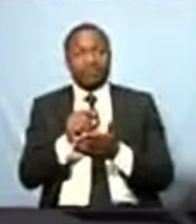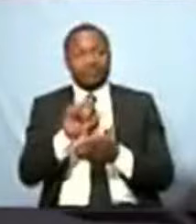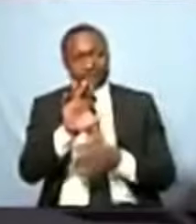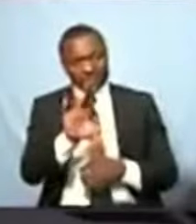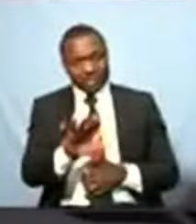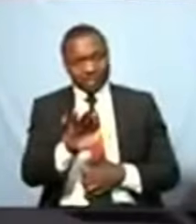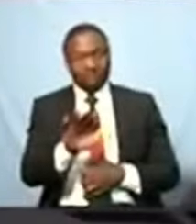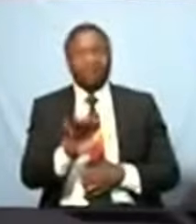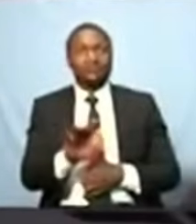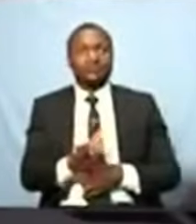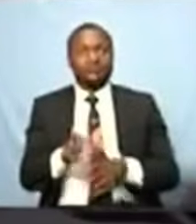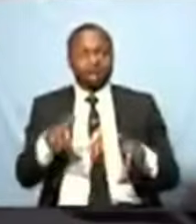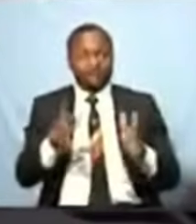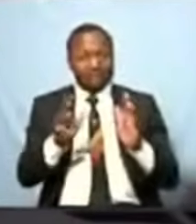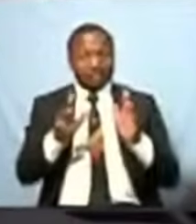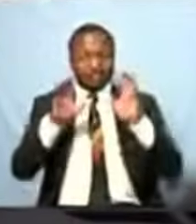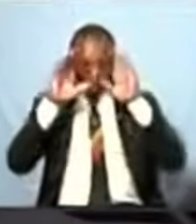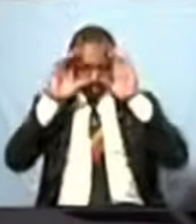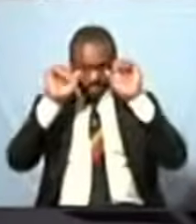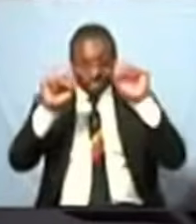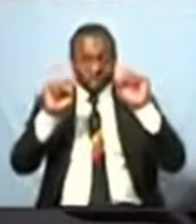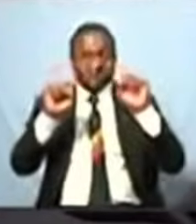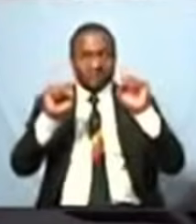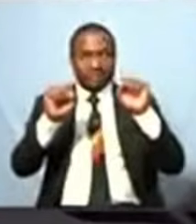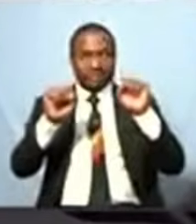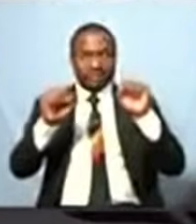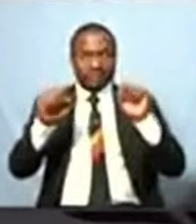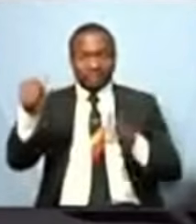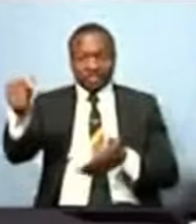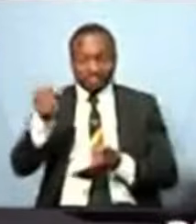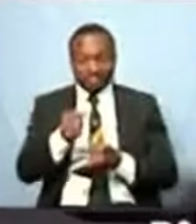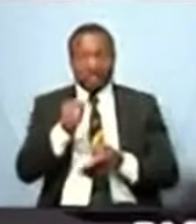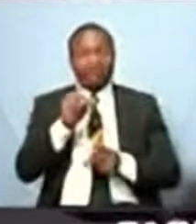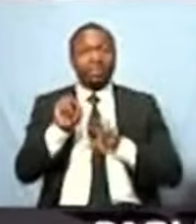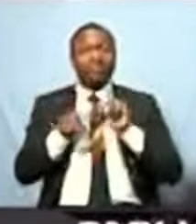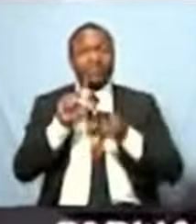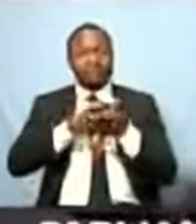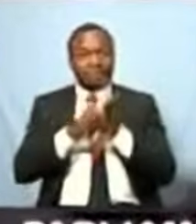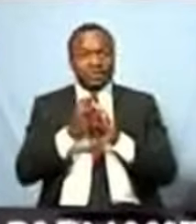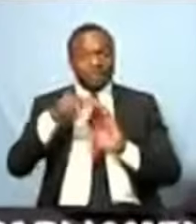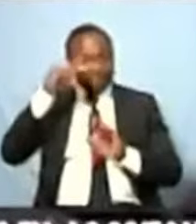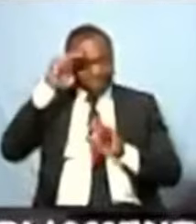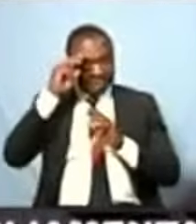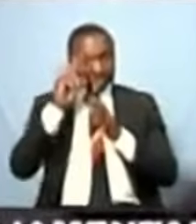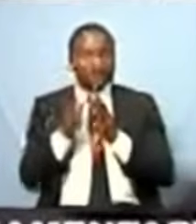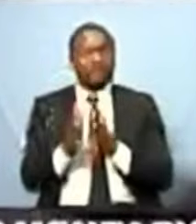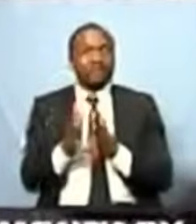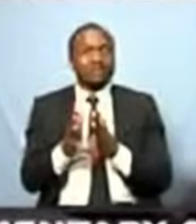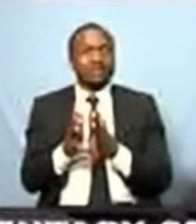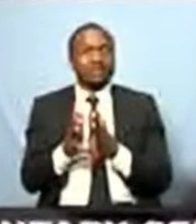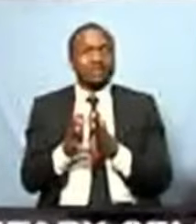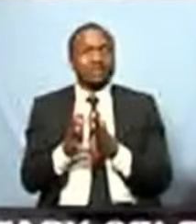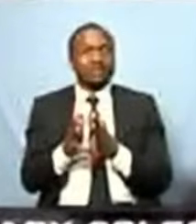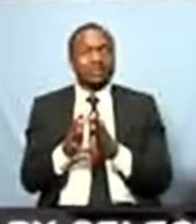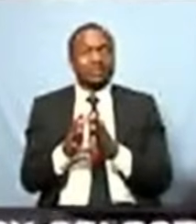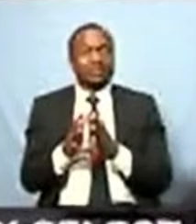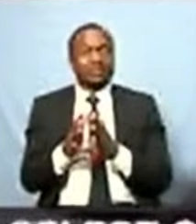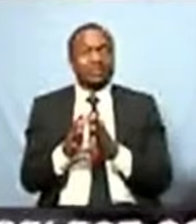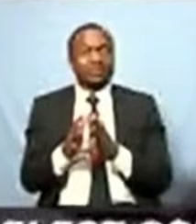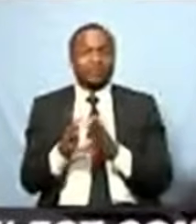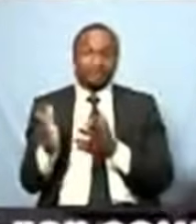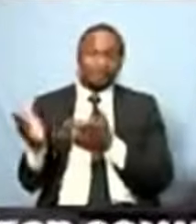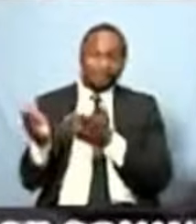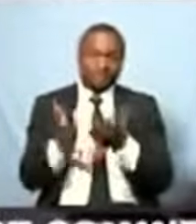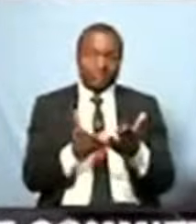there. To allow the President to appoint some people that would become ministers. So let's bring them in